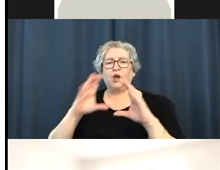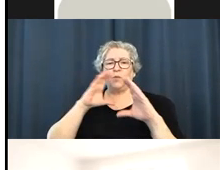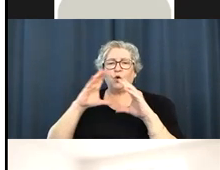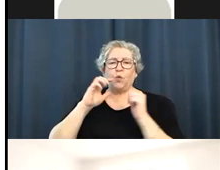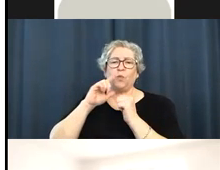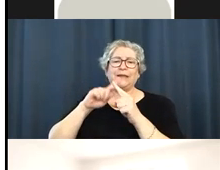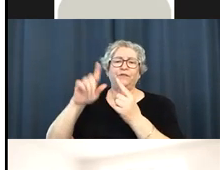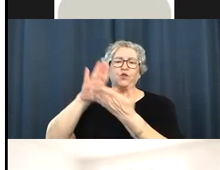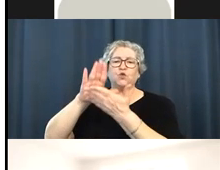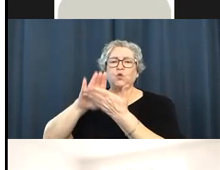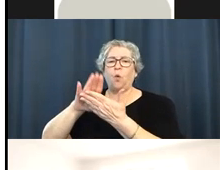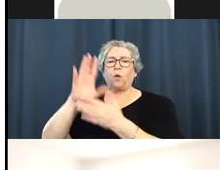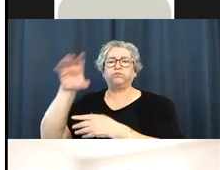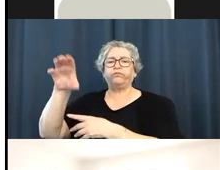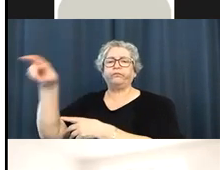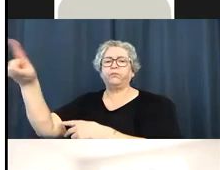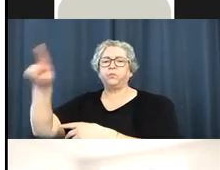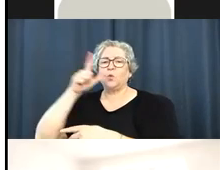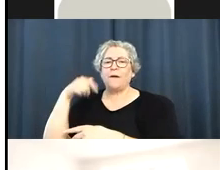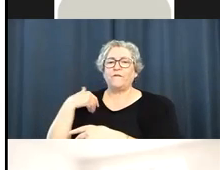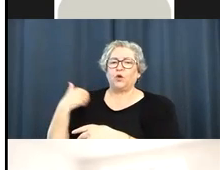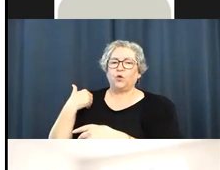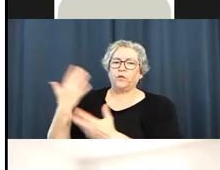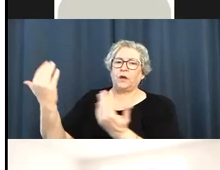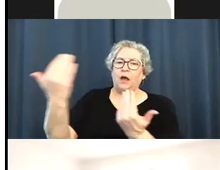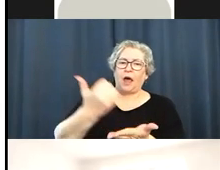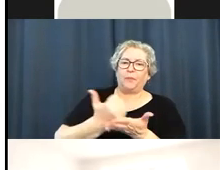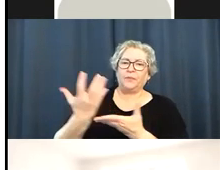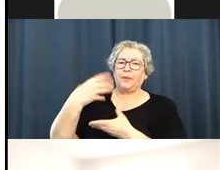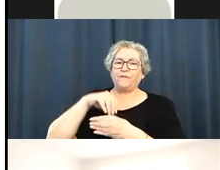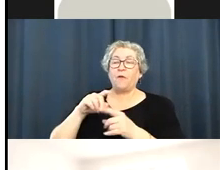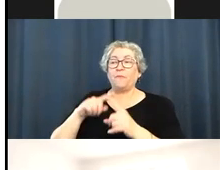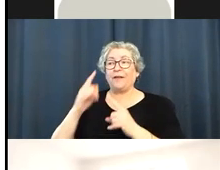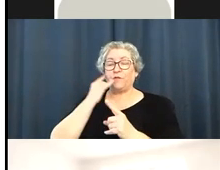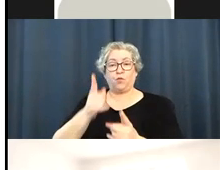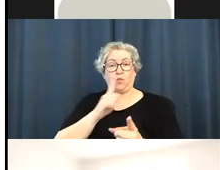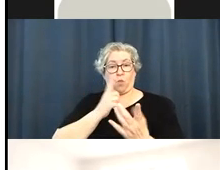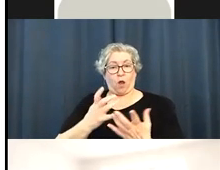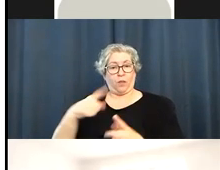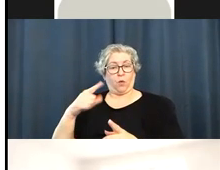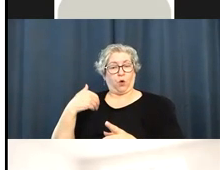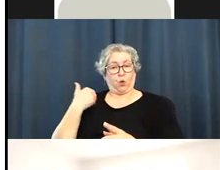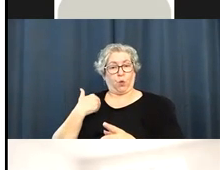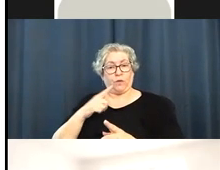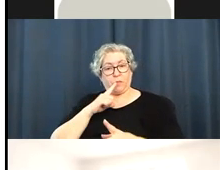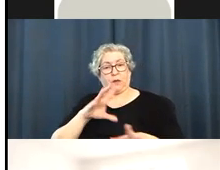entities or organizations that have youth to get them involved. But the idea is that if you really want youth to be